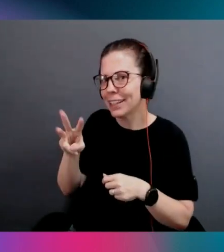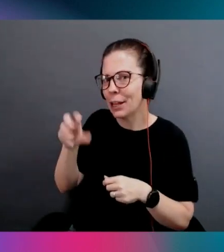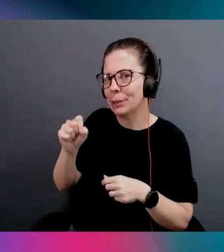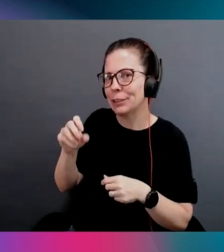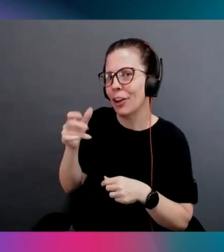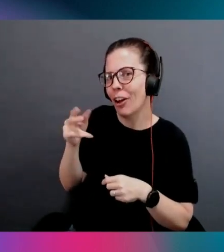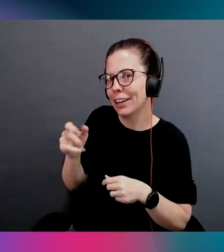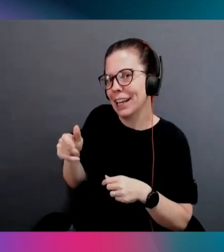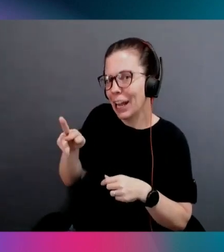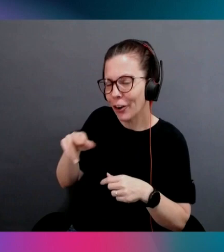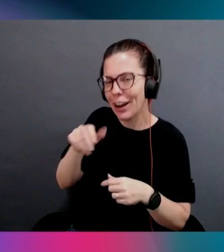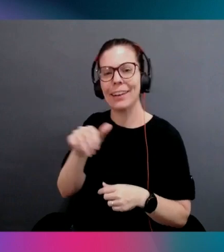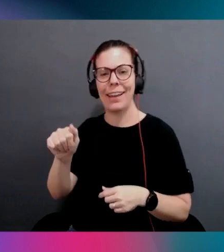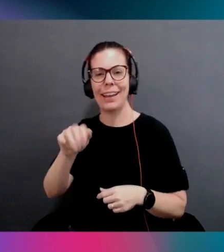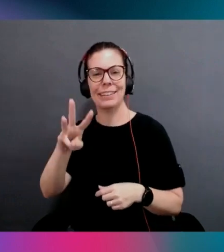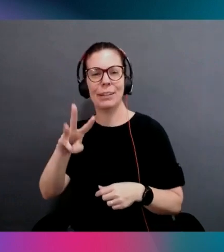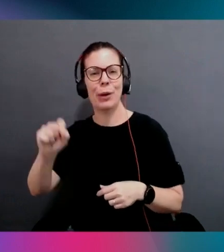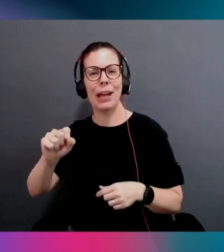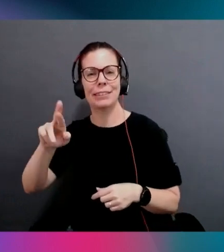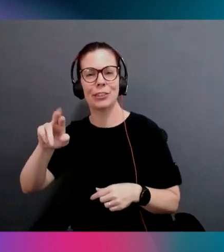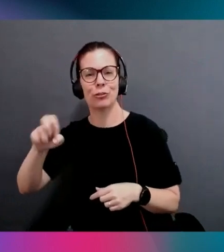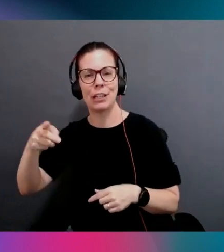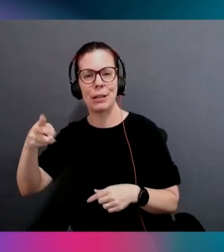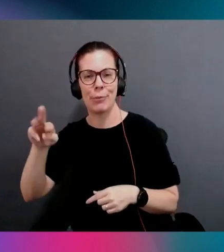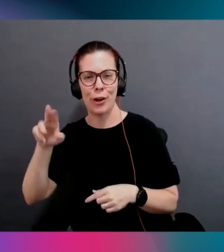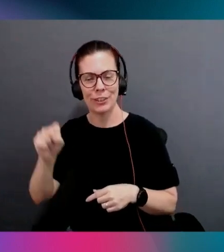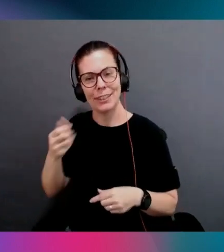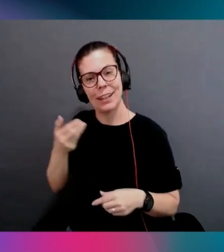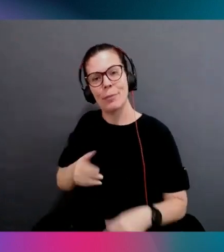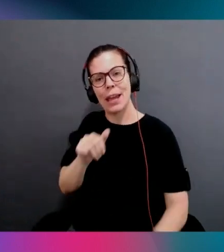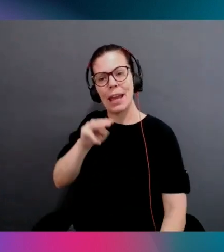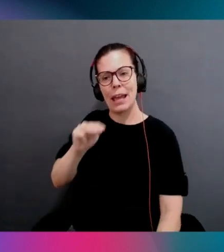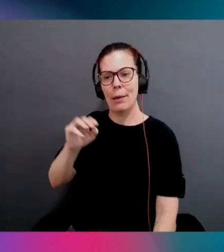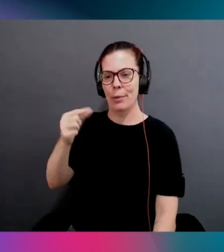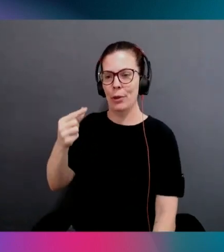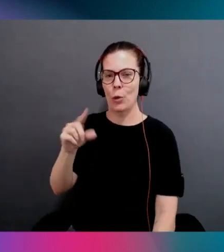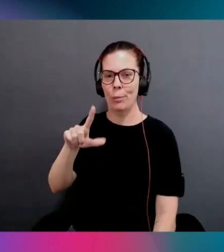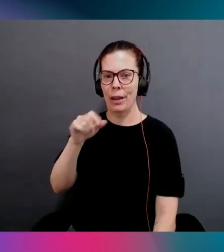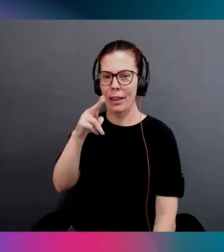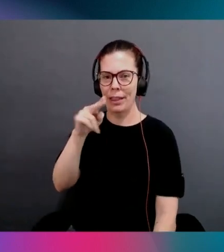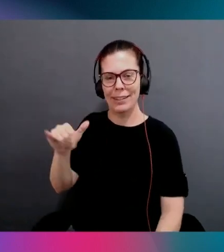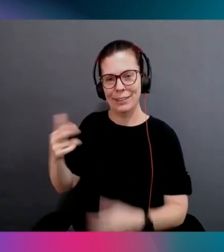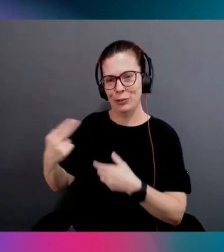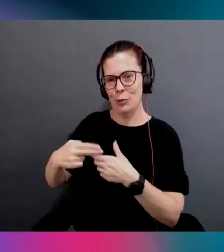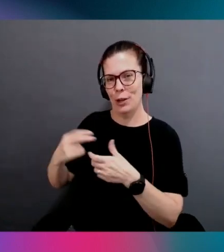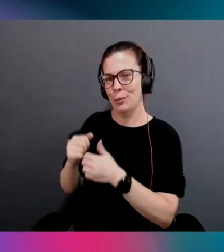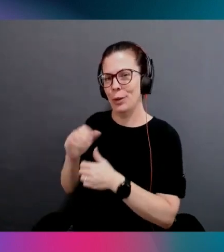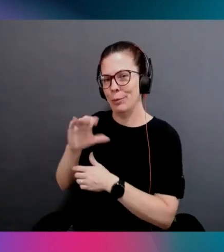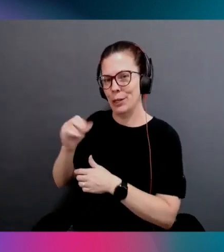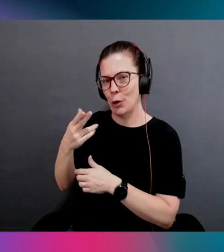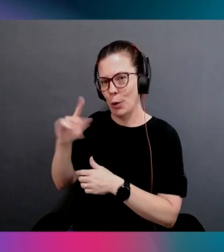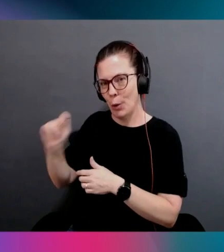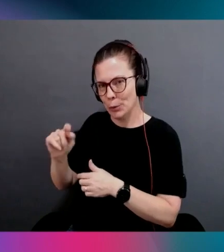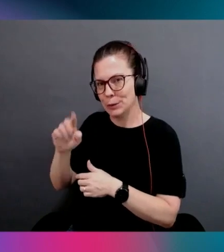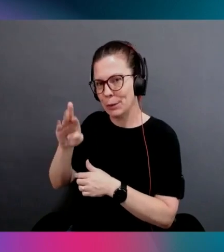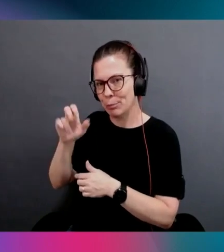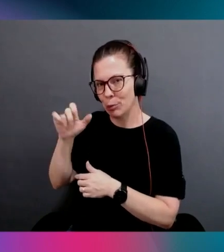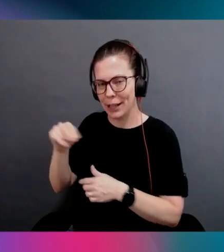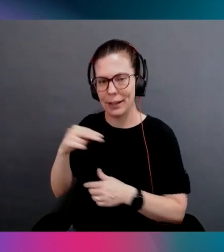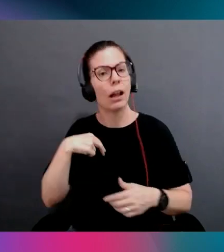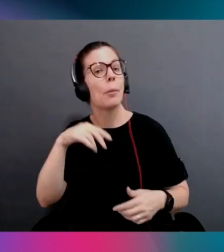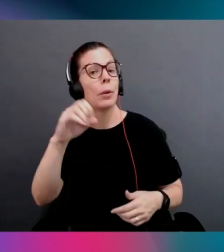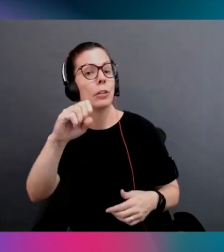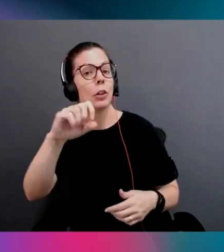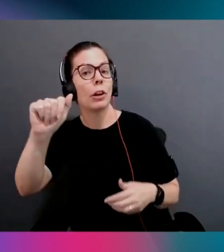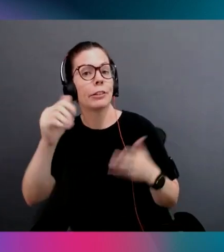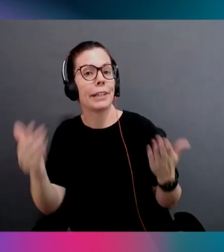Remars. I'm A.M. Grabelny. I'm joined by my wonderful co-host, Brian. I'm a solution architect here at AWS, one of your